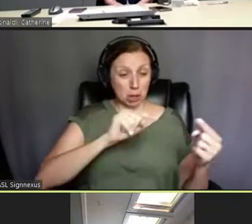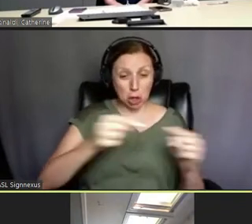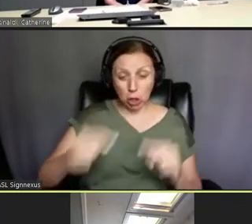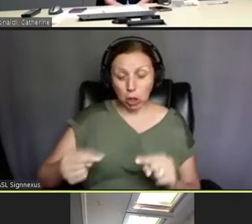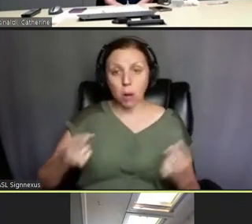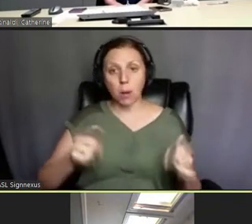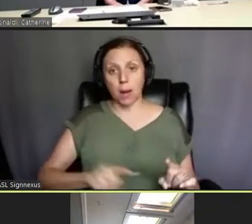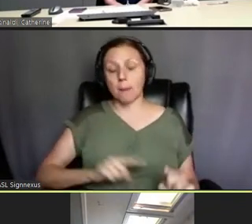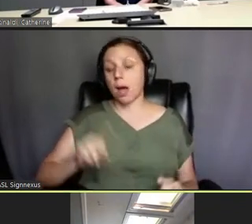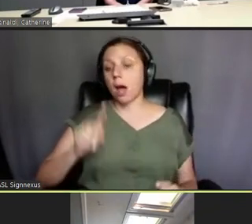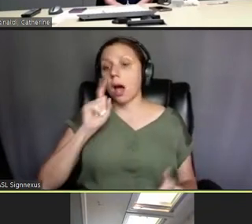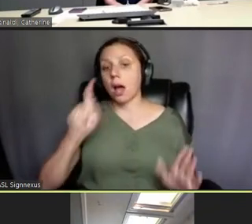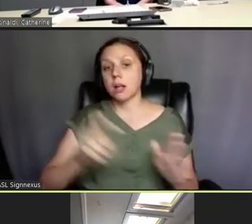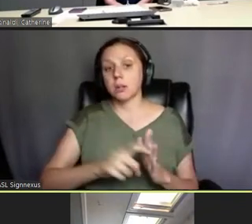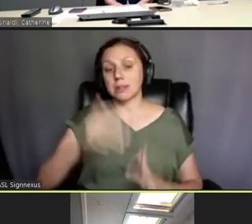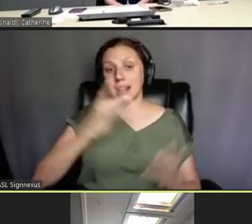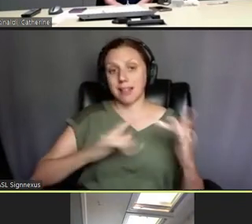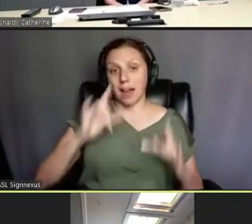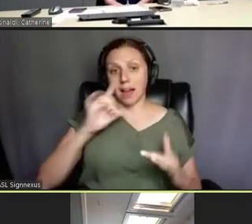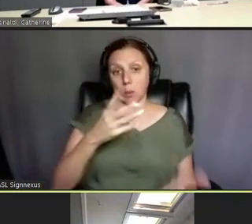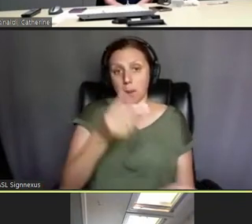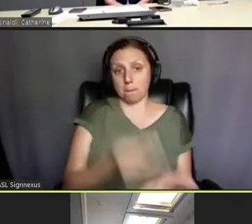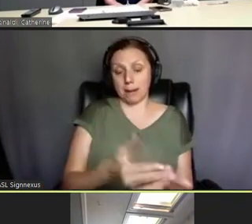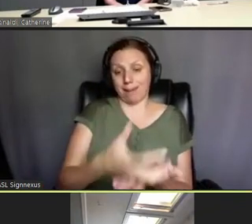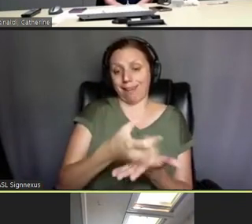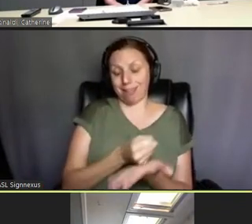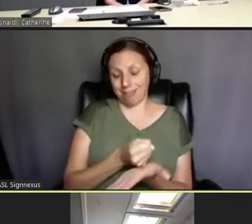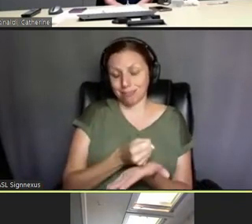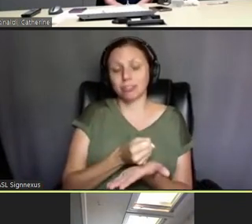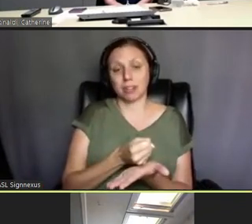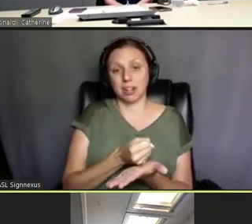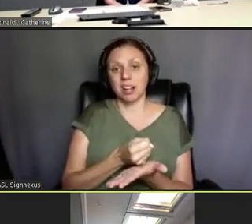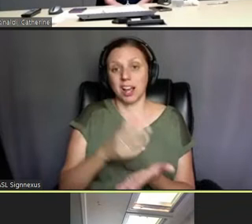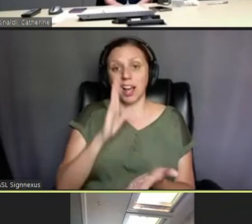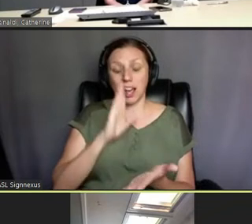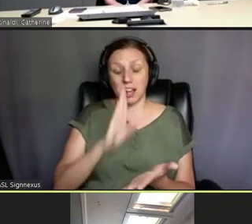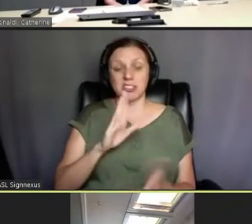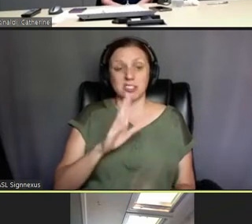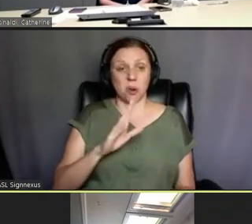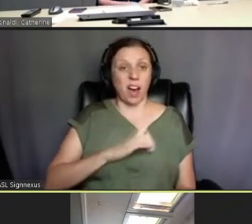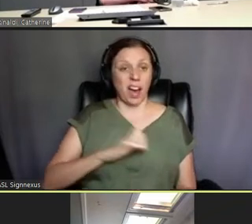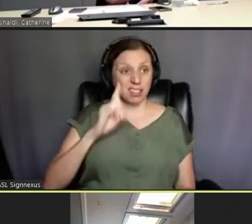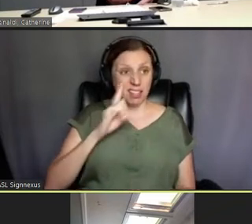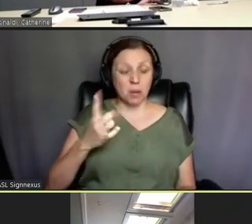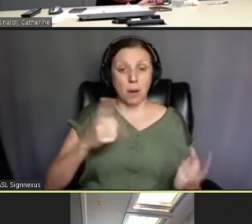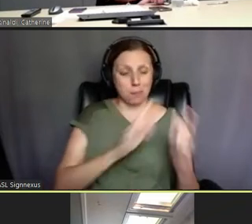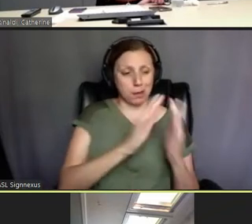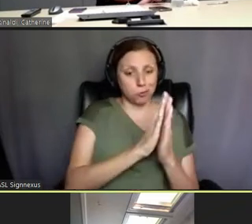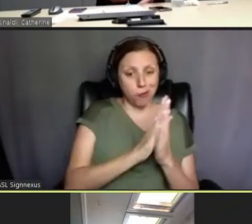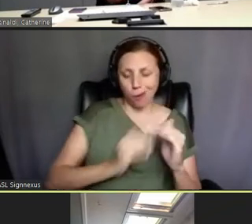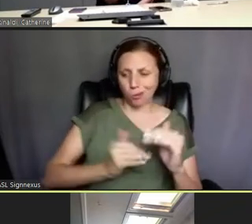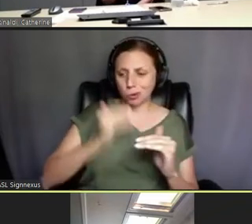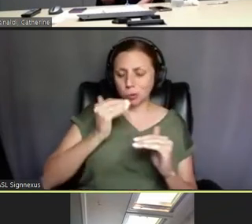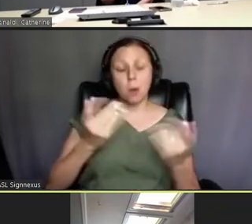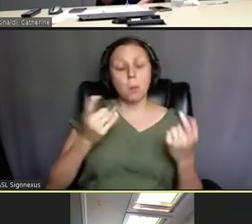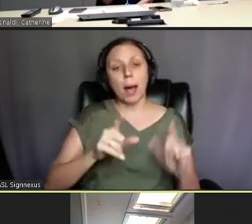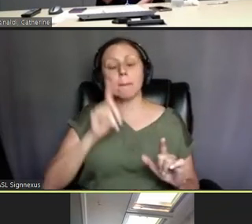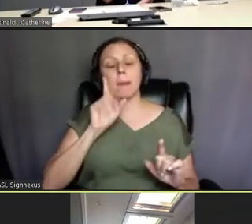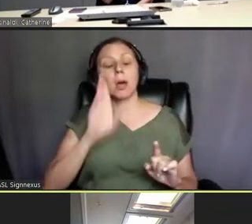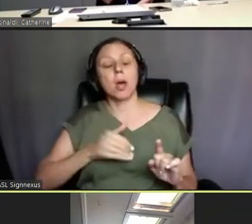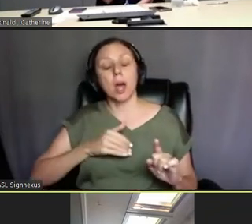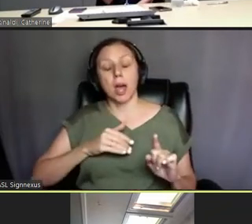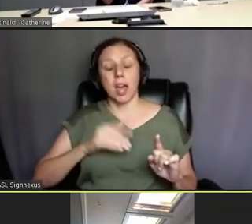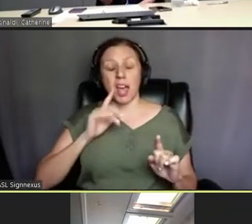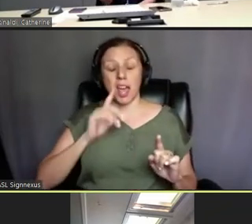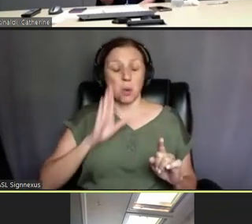collection. Overcrowding will likely increase the injuries and illness rates, as well as lead to lower revenue. In